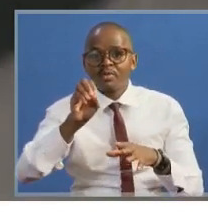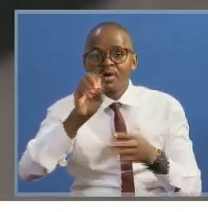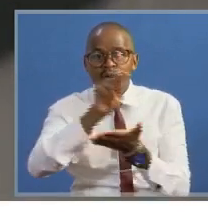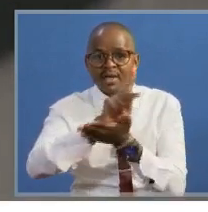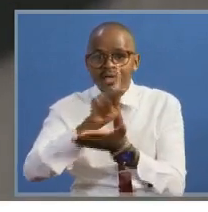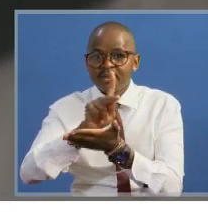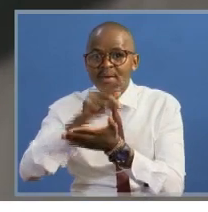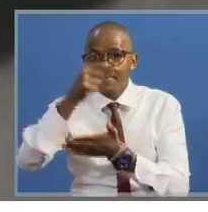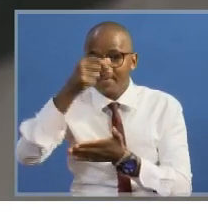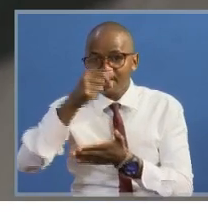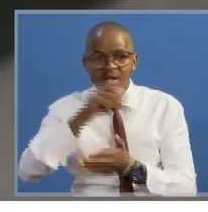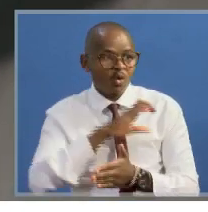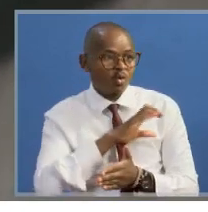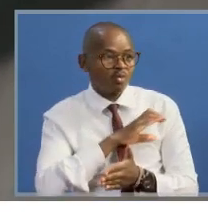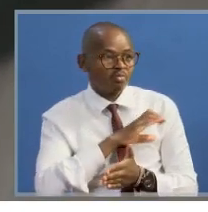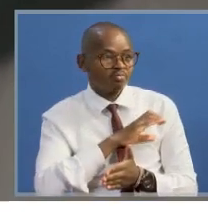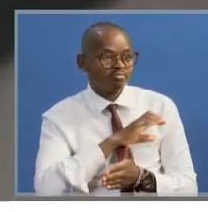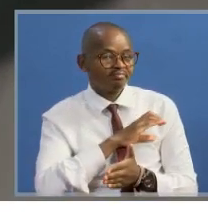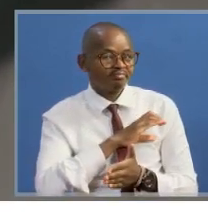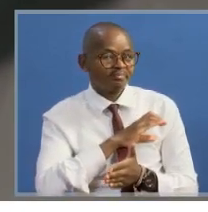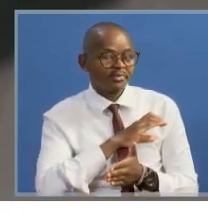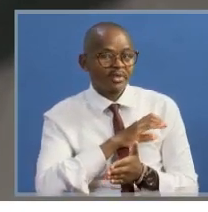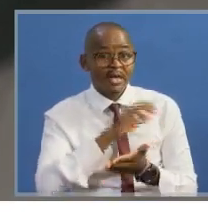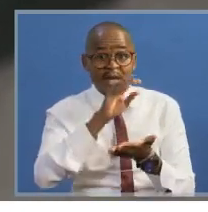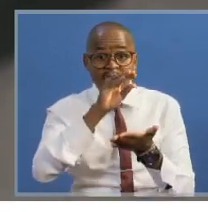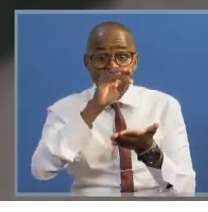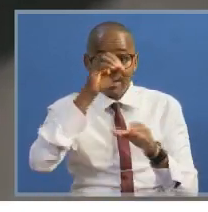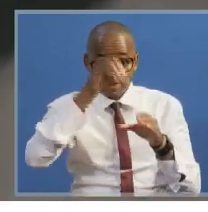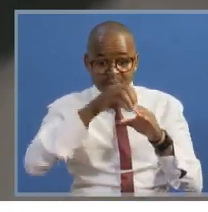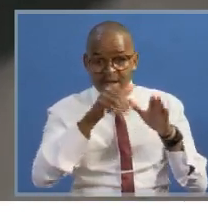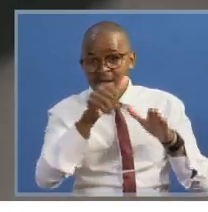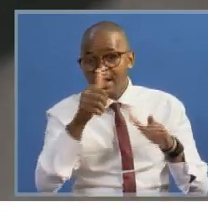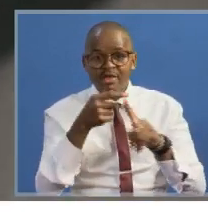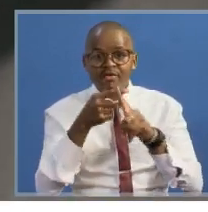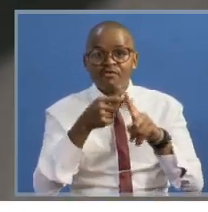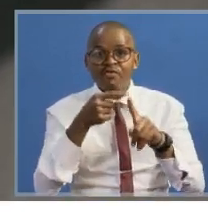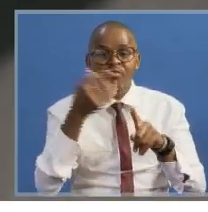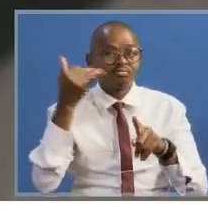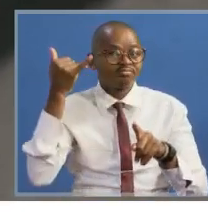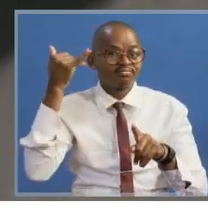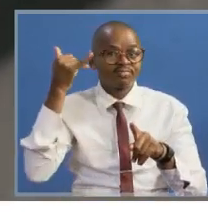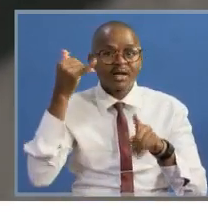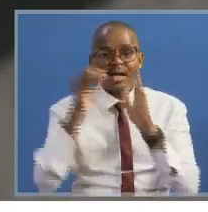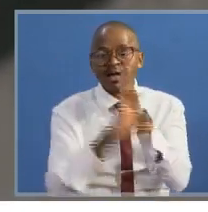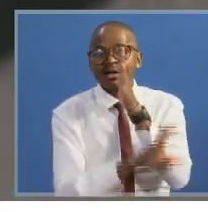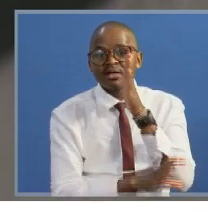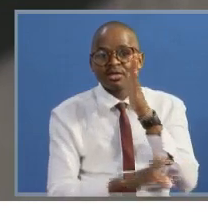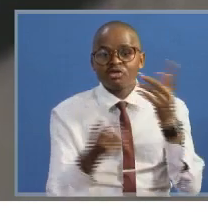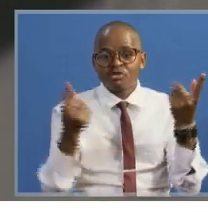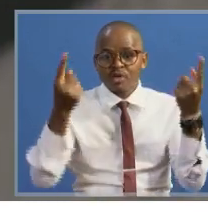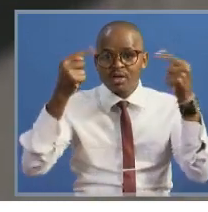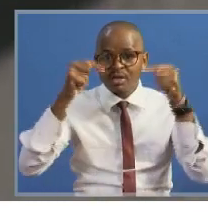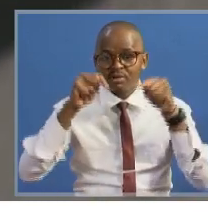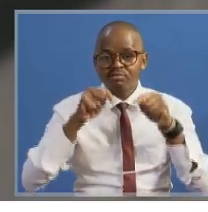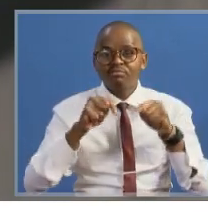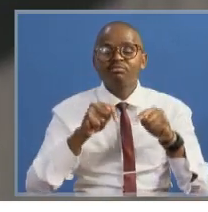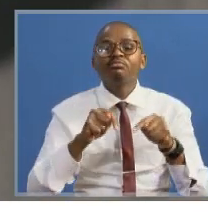wameweka pesa zao na za wawekezaji wengine hata kutoka nchi za nje. Tuje